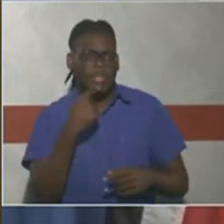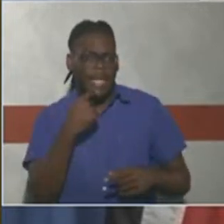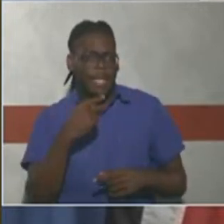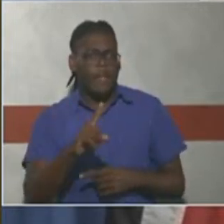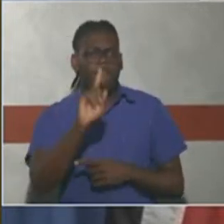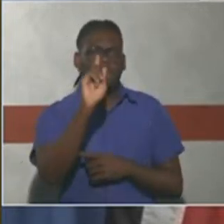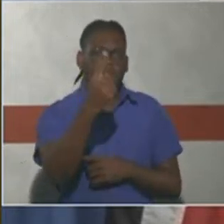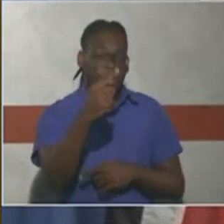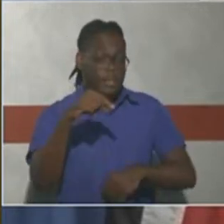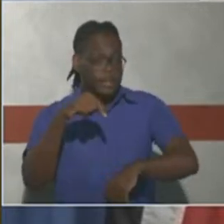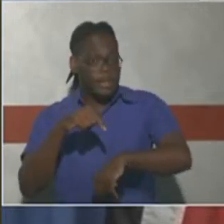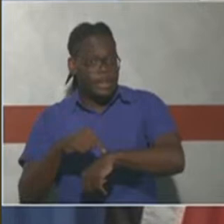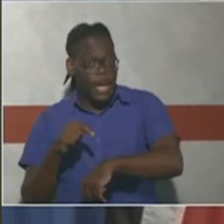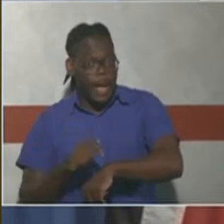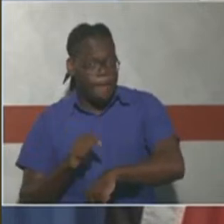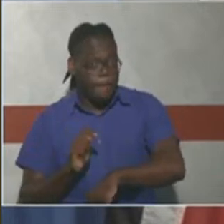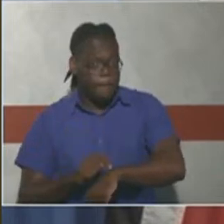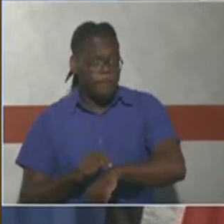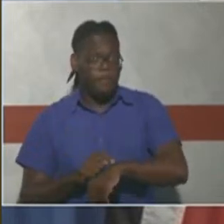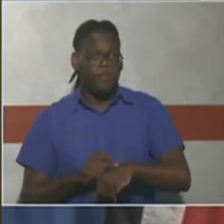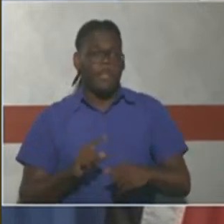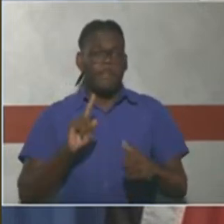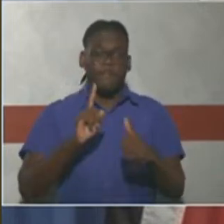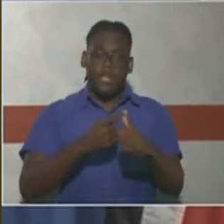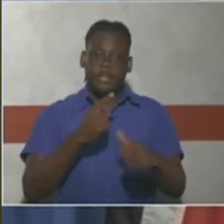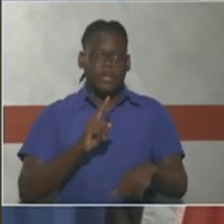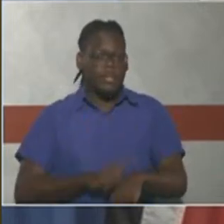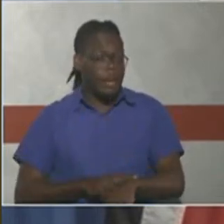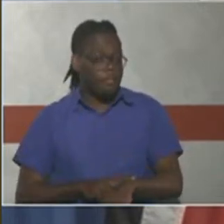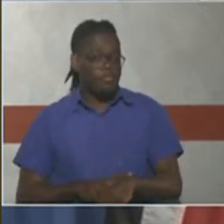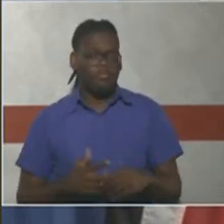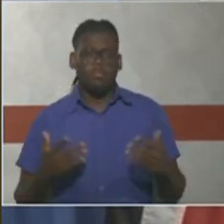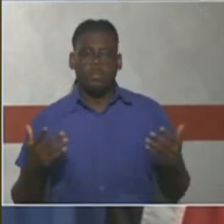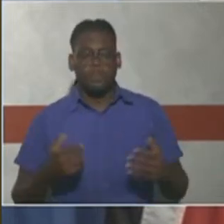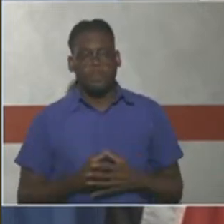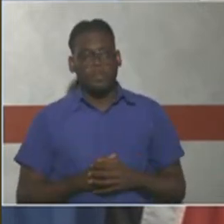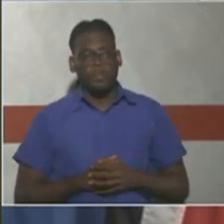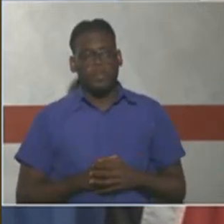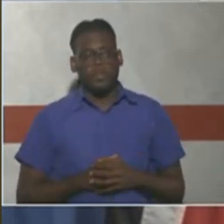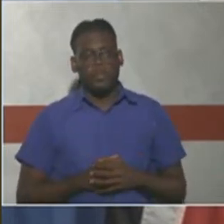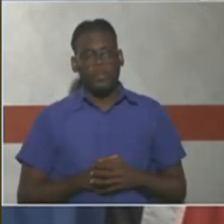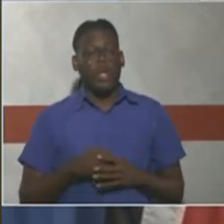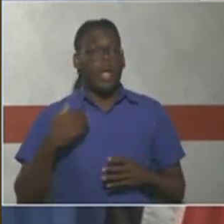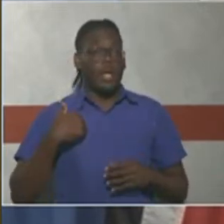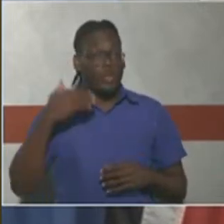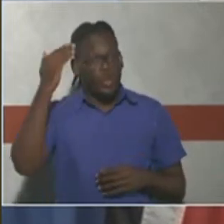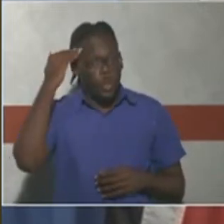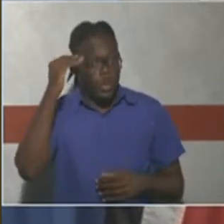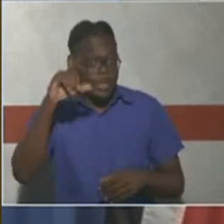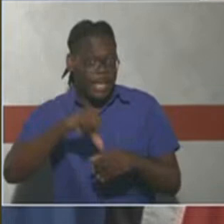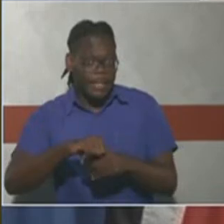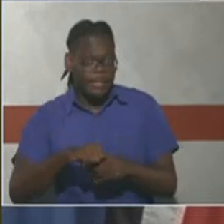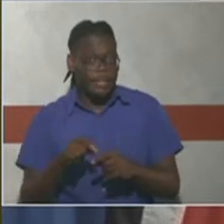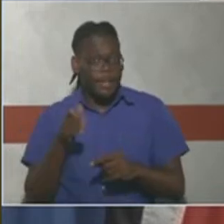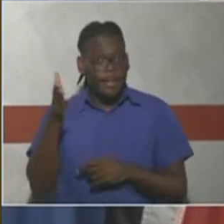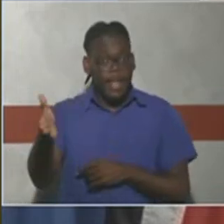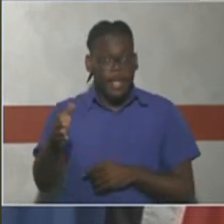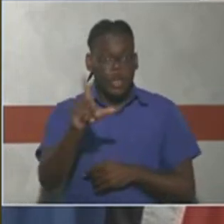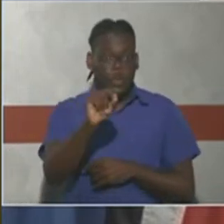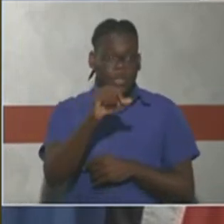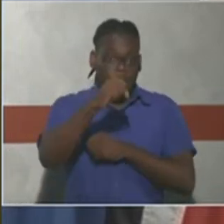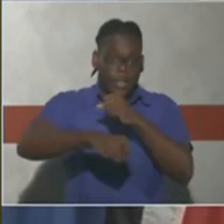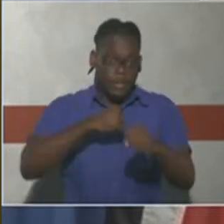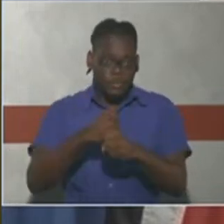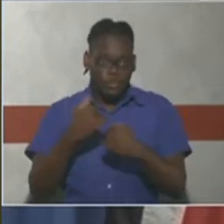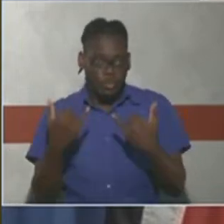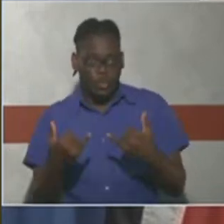Manatee, that gas has been known to be there for 20 years. And we had approached it as a